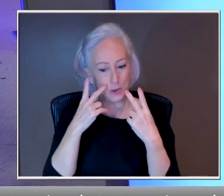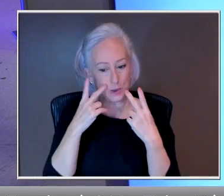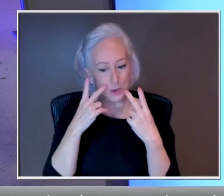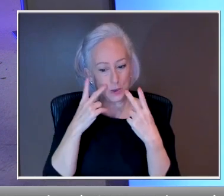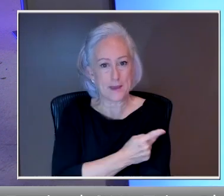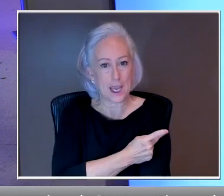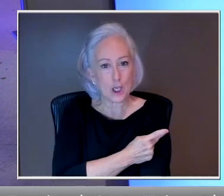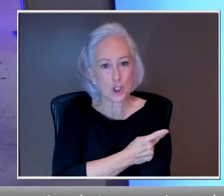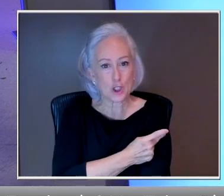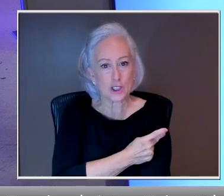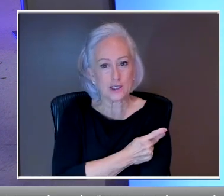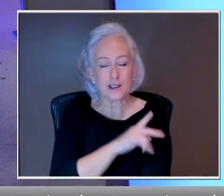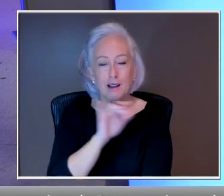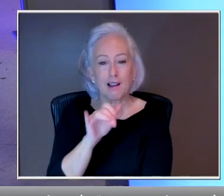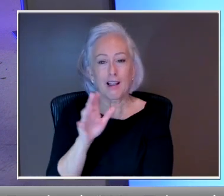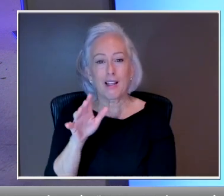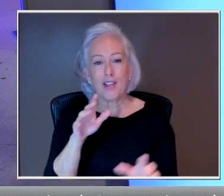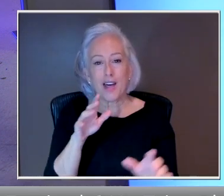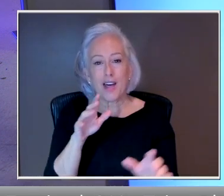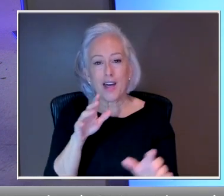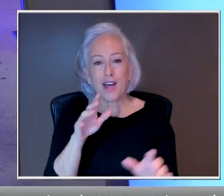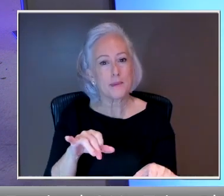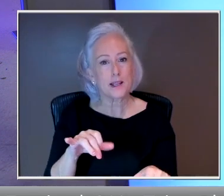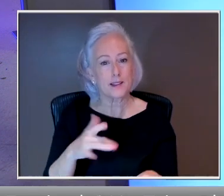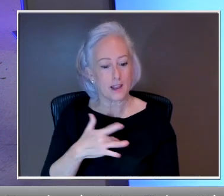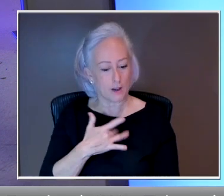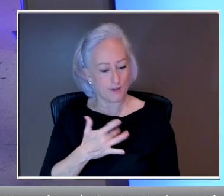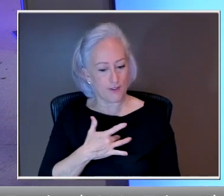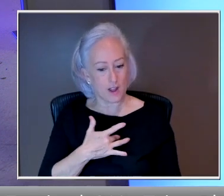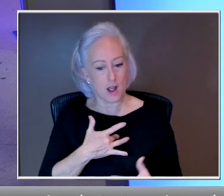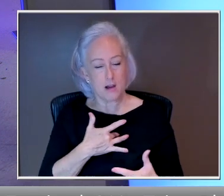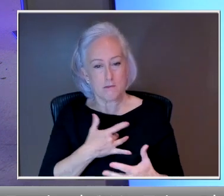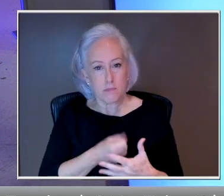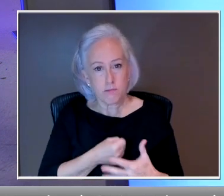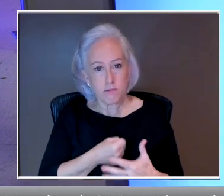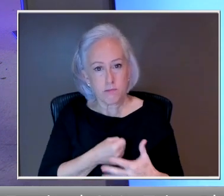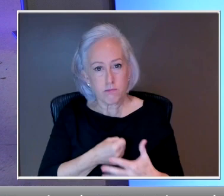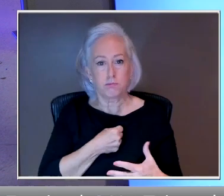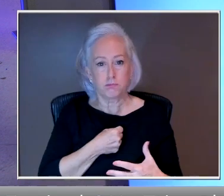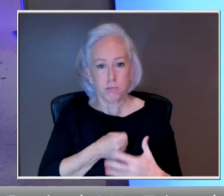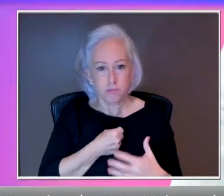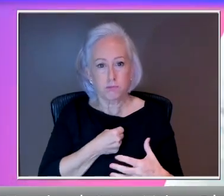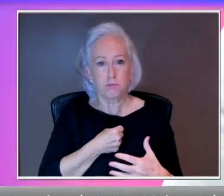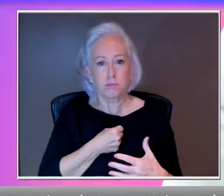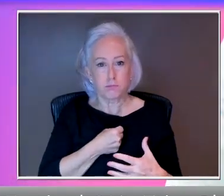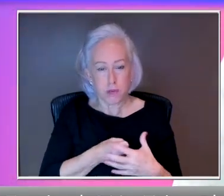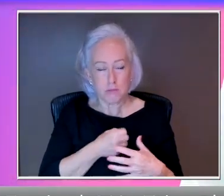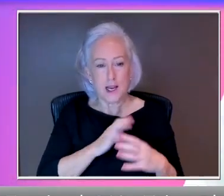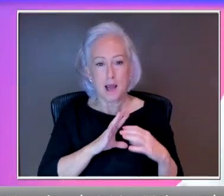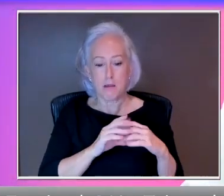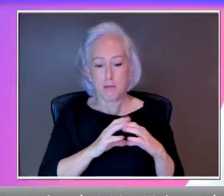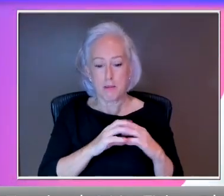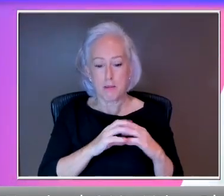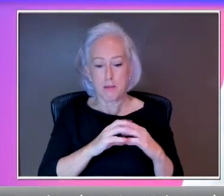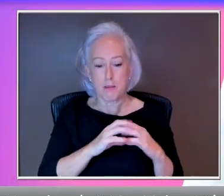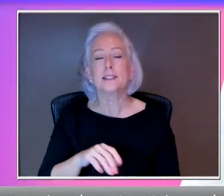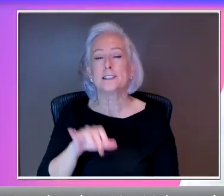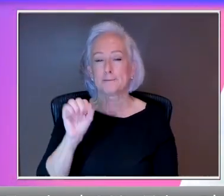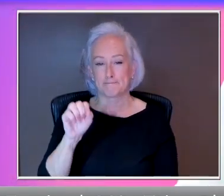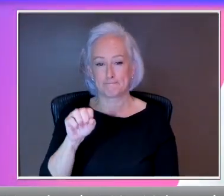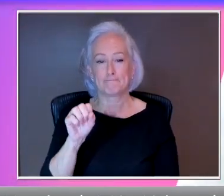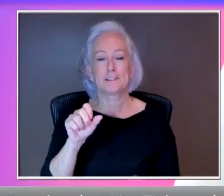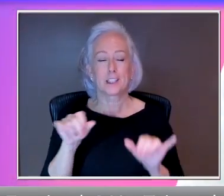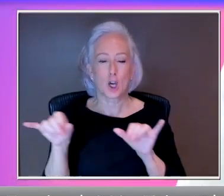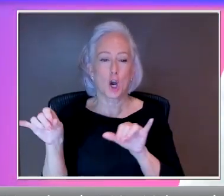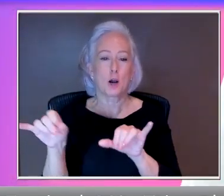this heart pounding and this fluttering post-COVID and then come to you with this? It is very common. So this is one of the number